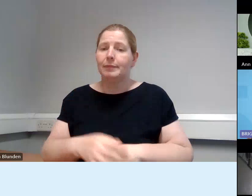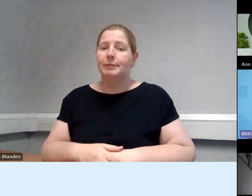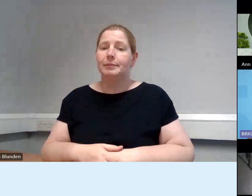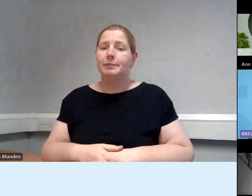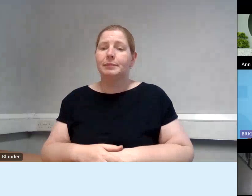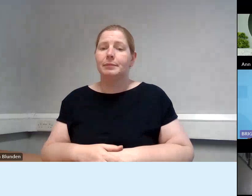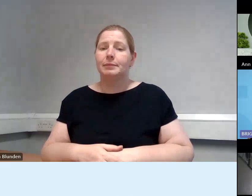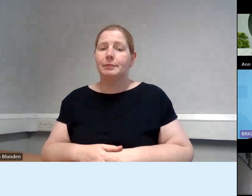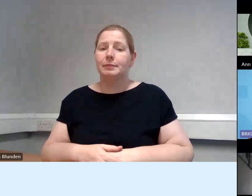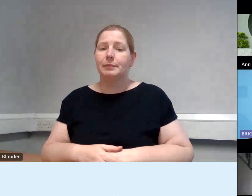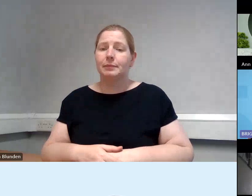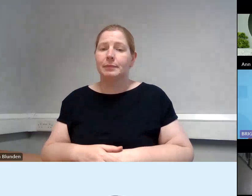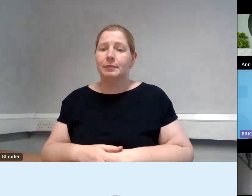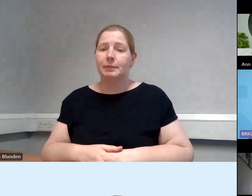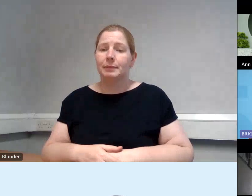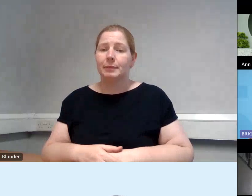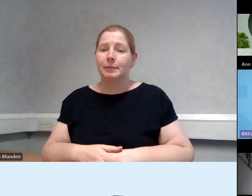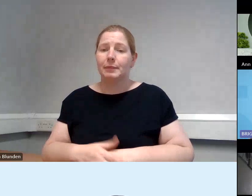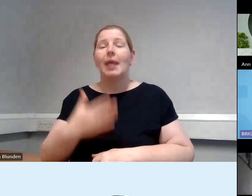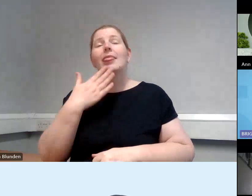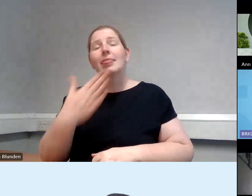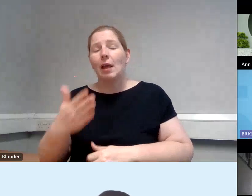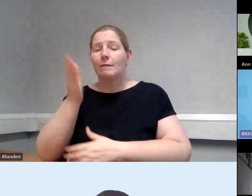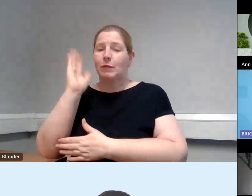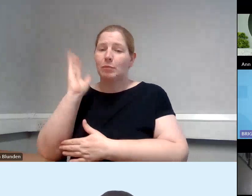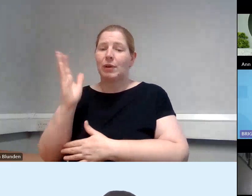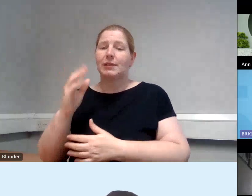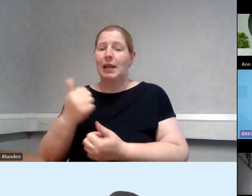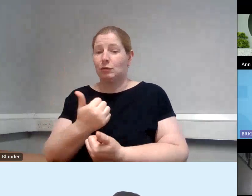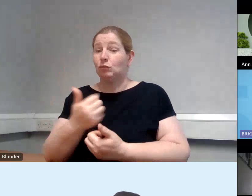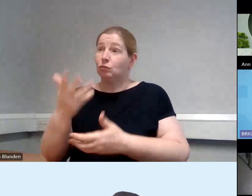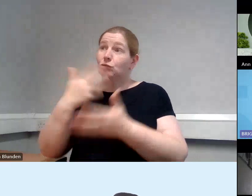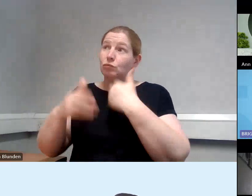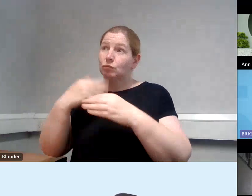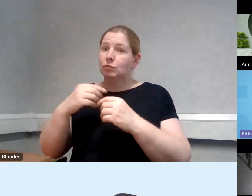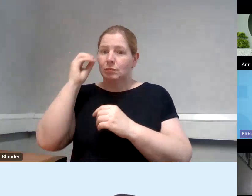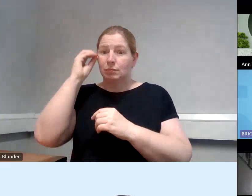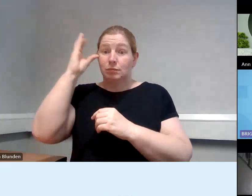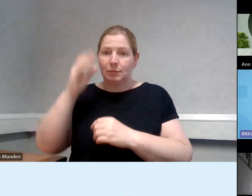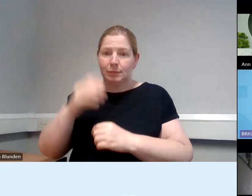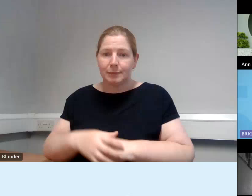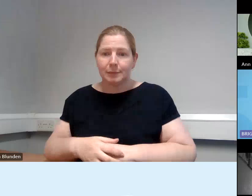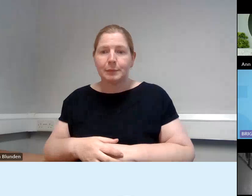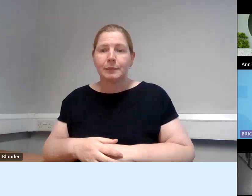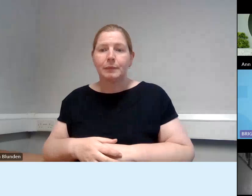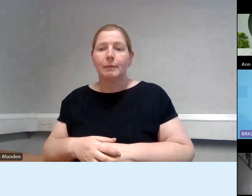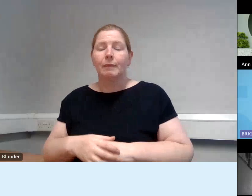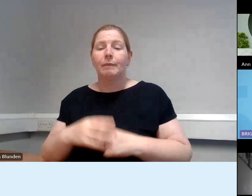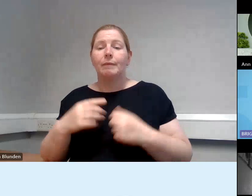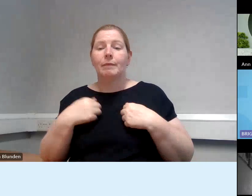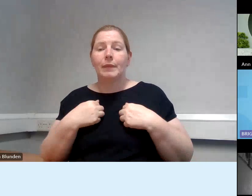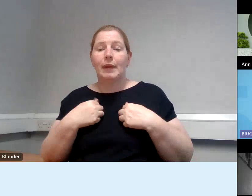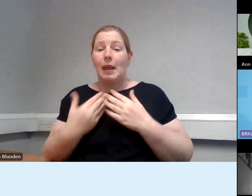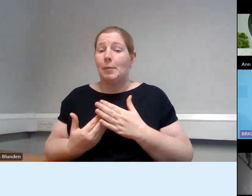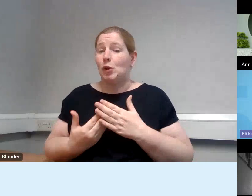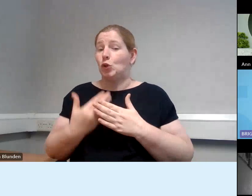Yes. Hi, Victoria. Thank you for the presentation. It was really informative. So I'm the fairly